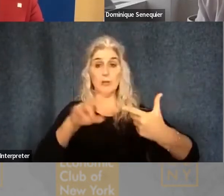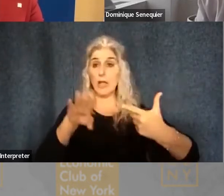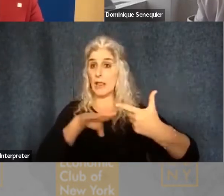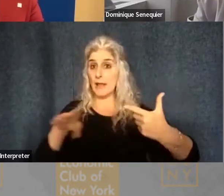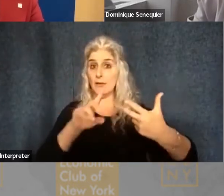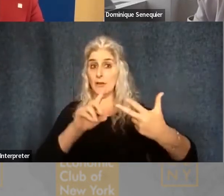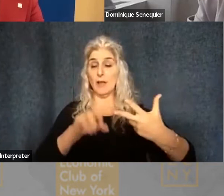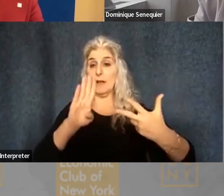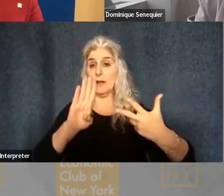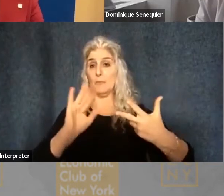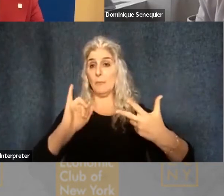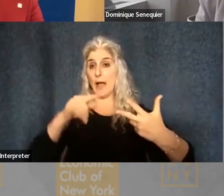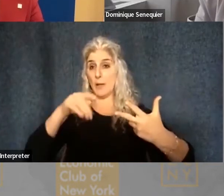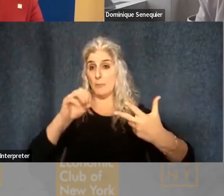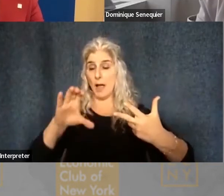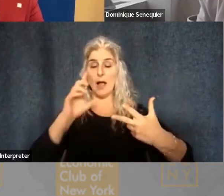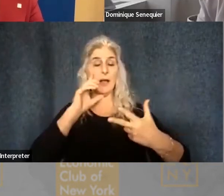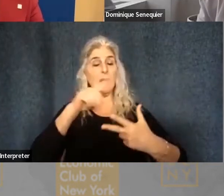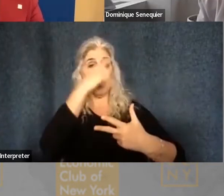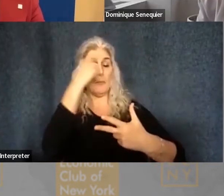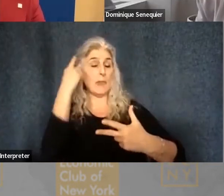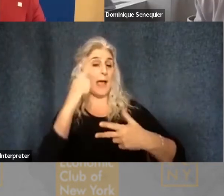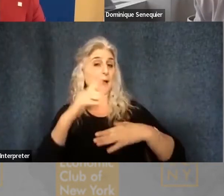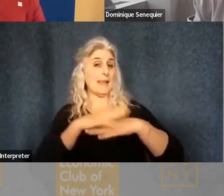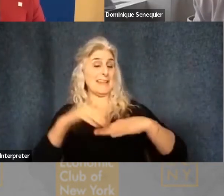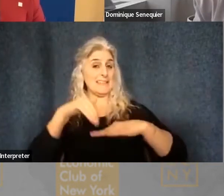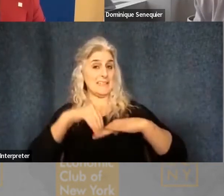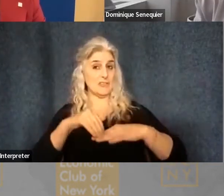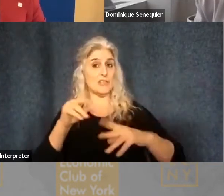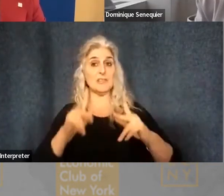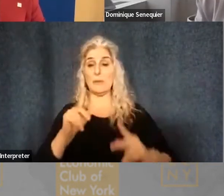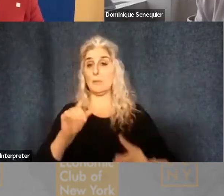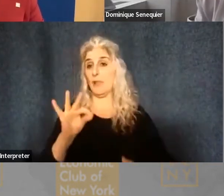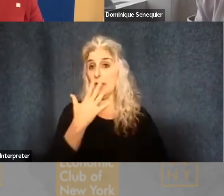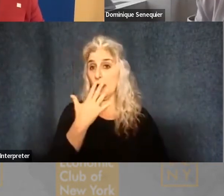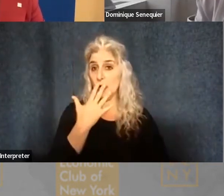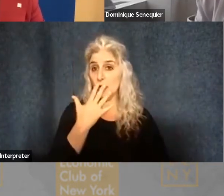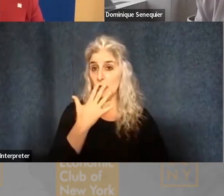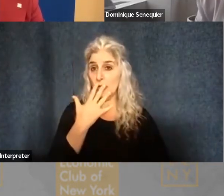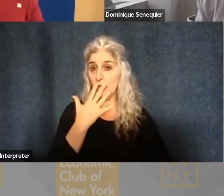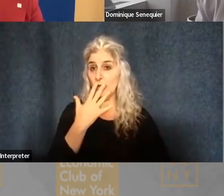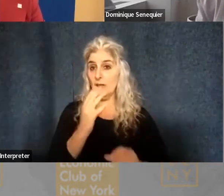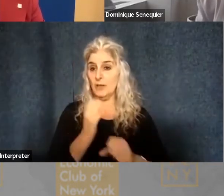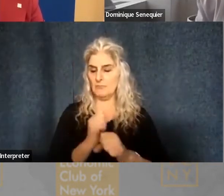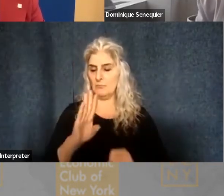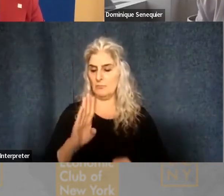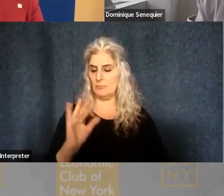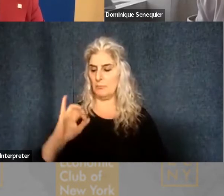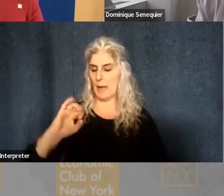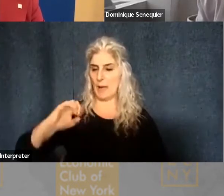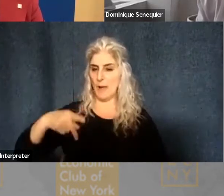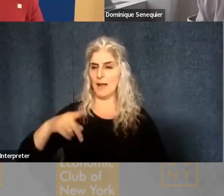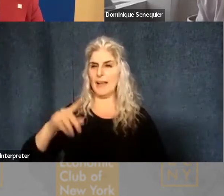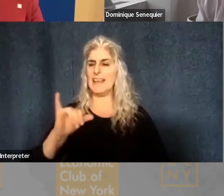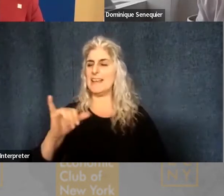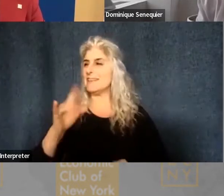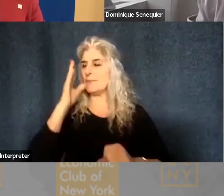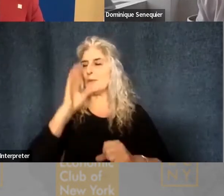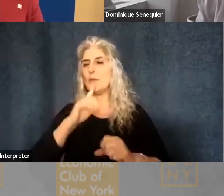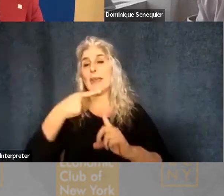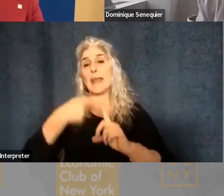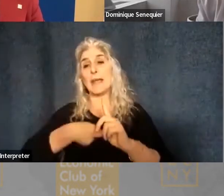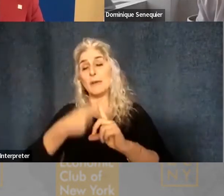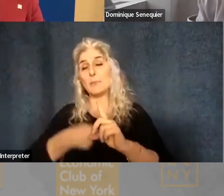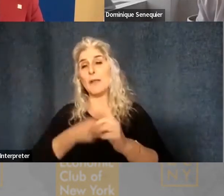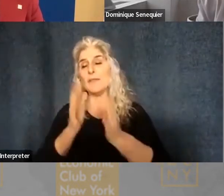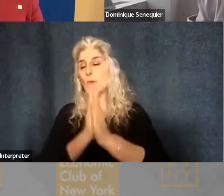BIPOC, so Black, Indigenous, and people of color. And just like you report on a P&L from a numbers perspective every month and every quarter